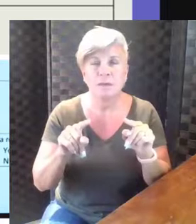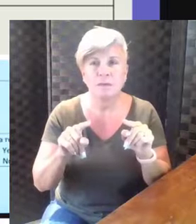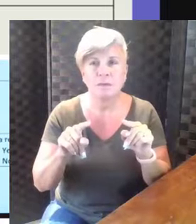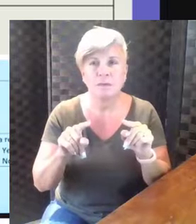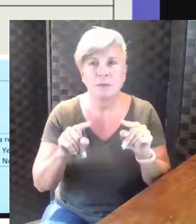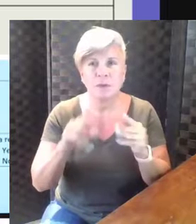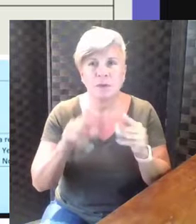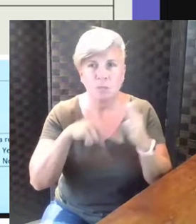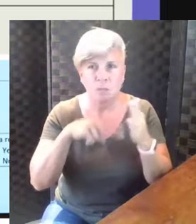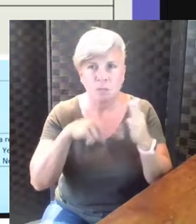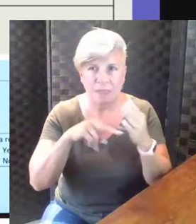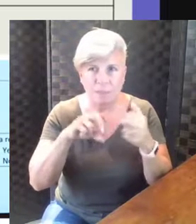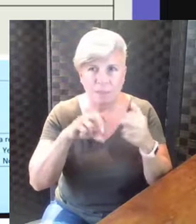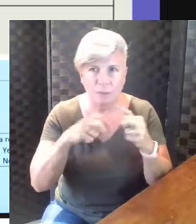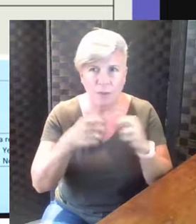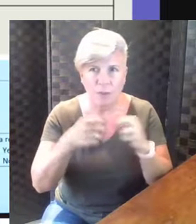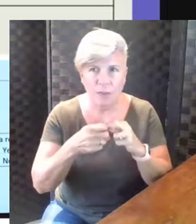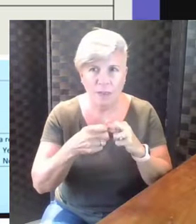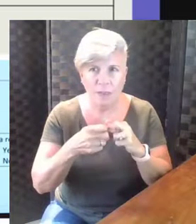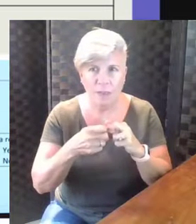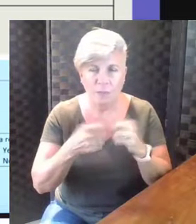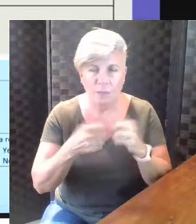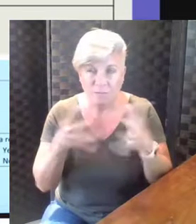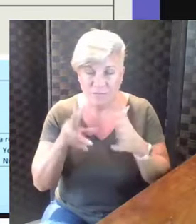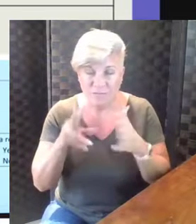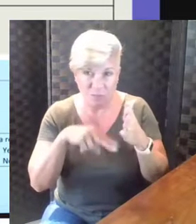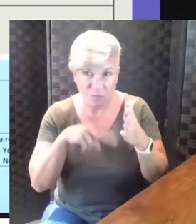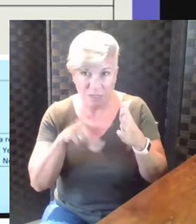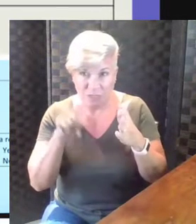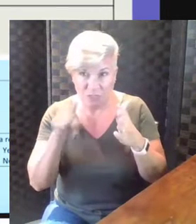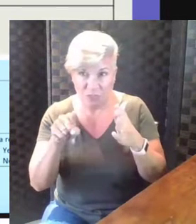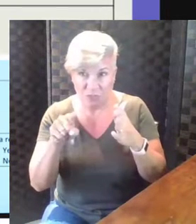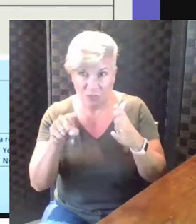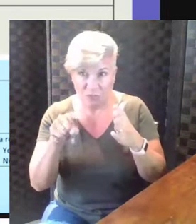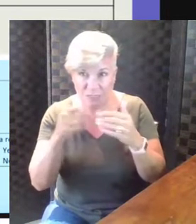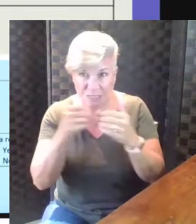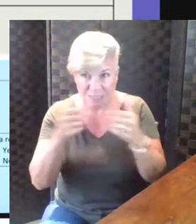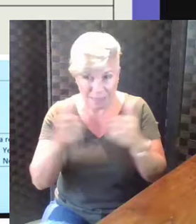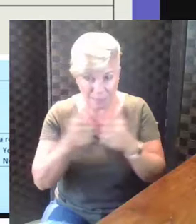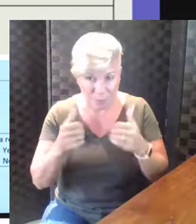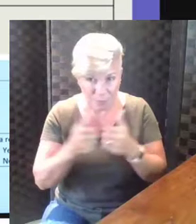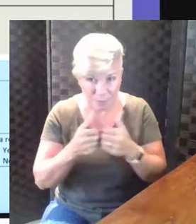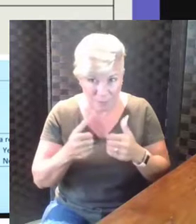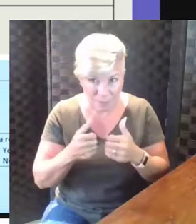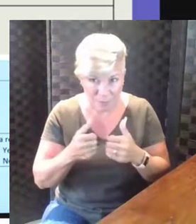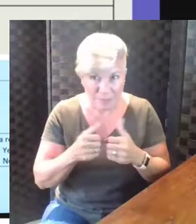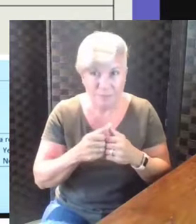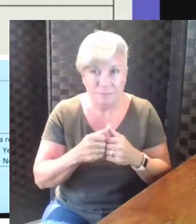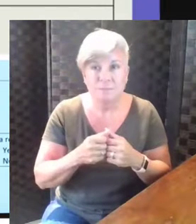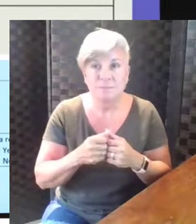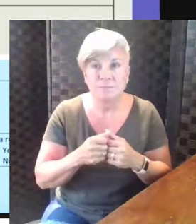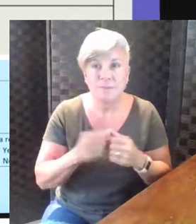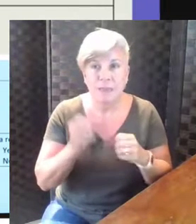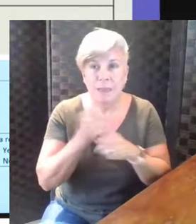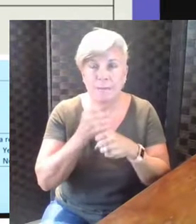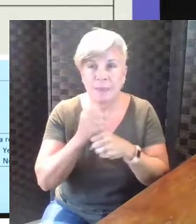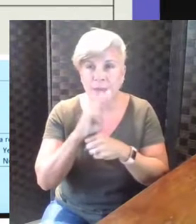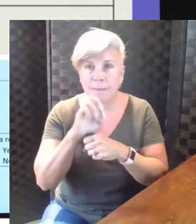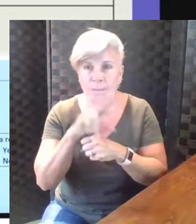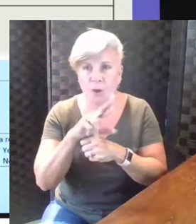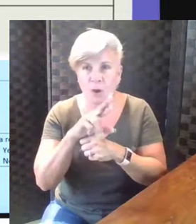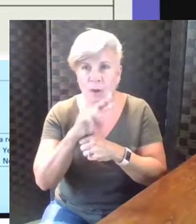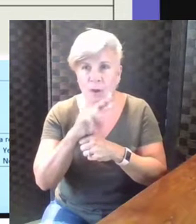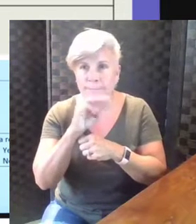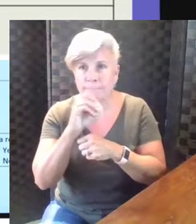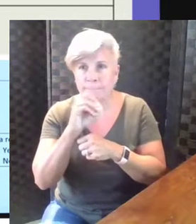go ahead and read through the problem, and when I get done reading, I want you to break it apart and go ahead and create a bar model